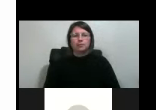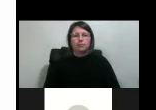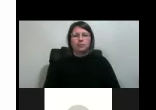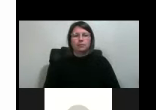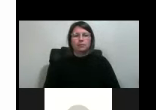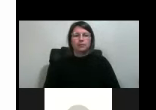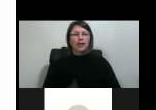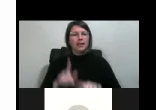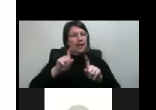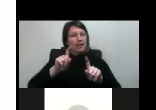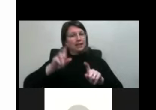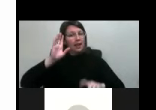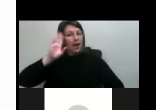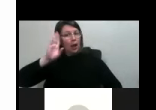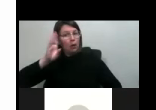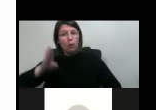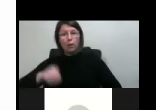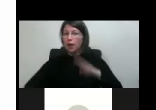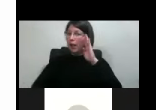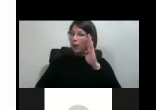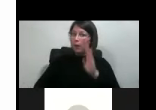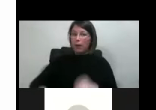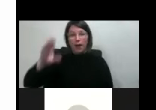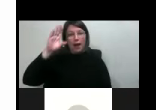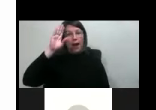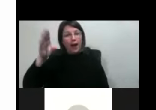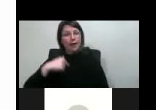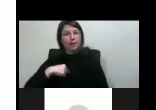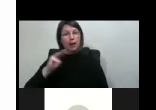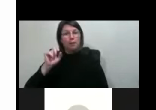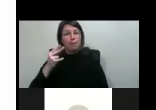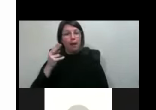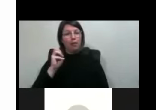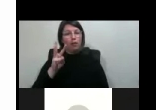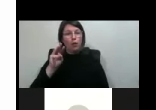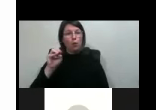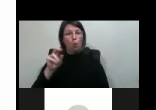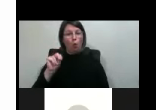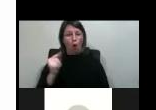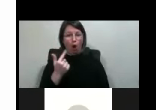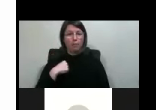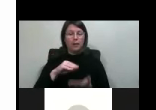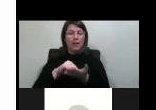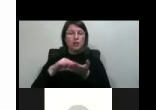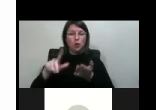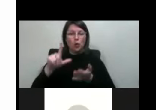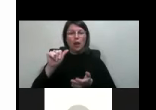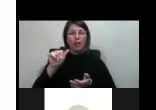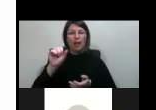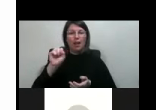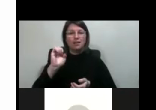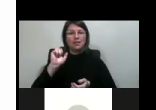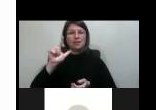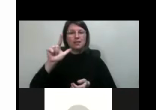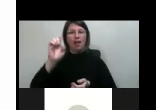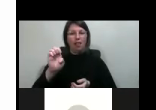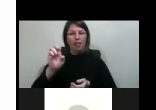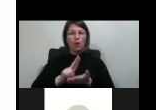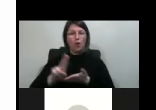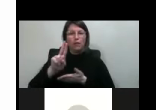Test, hello. Hello. Hi, my name is Matthew Wong. I am a student at LaSalle University in Newton,